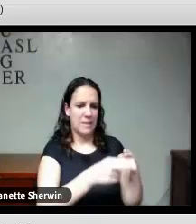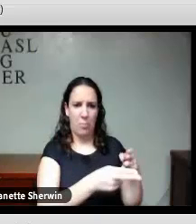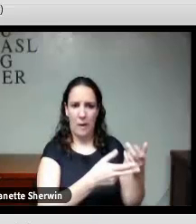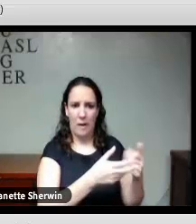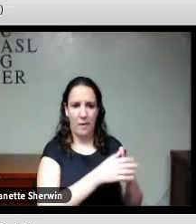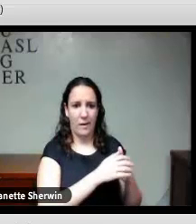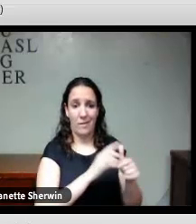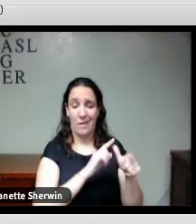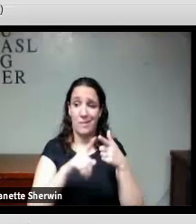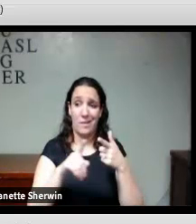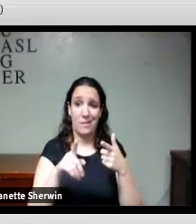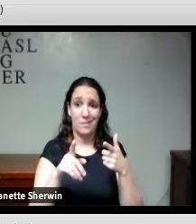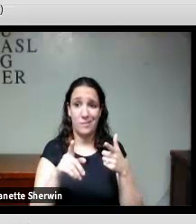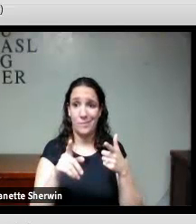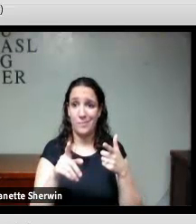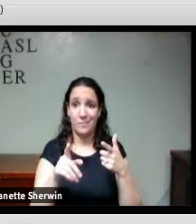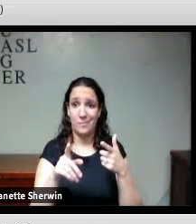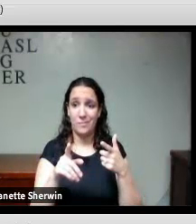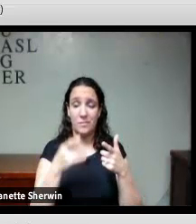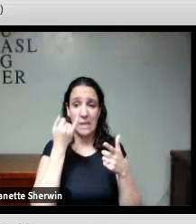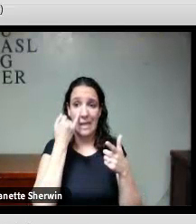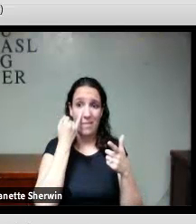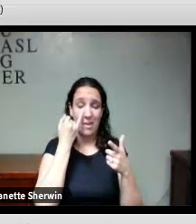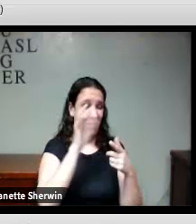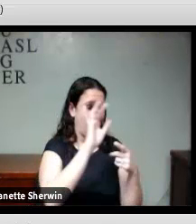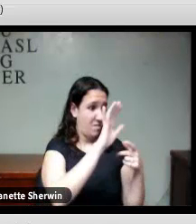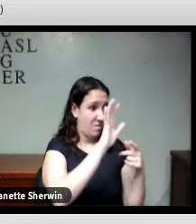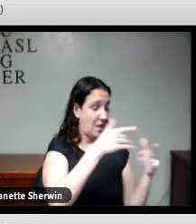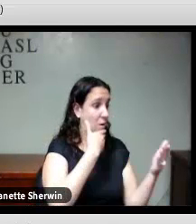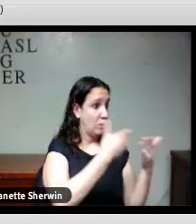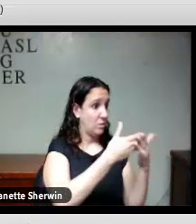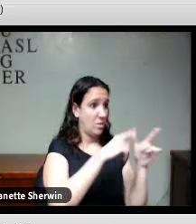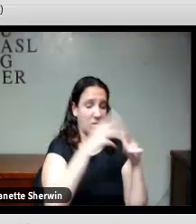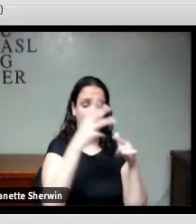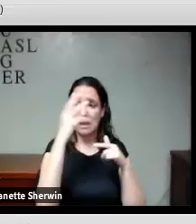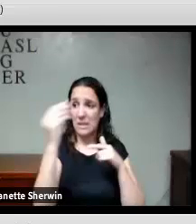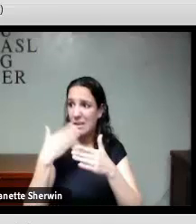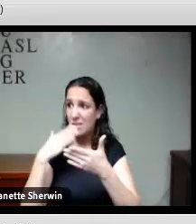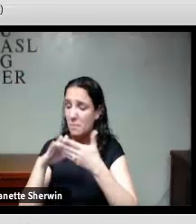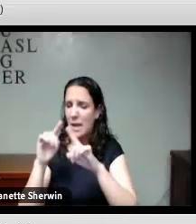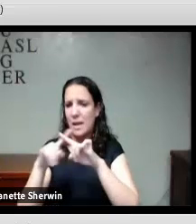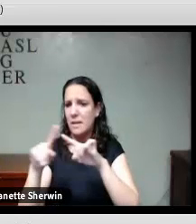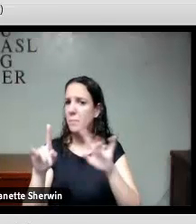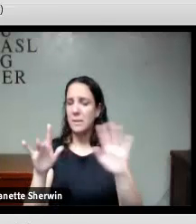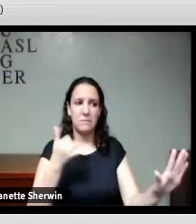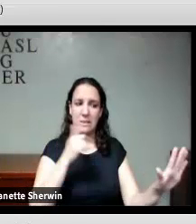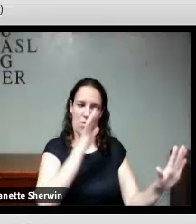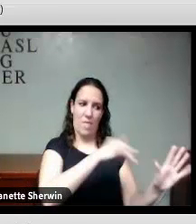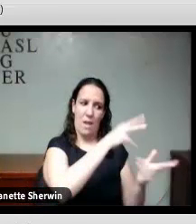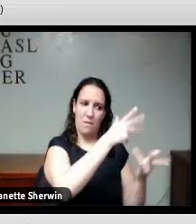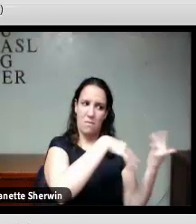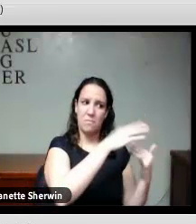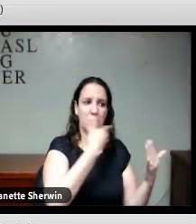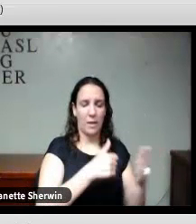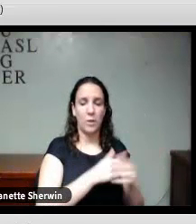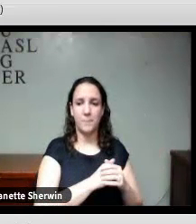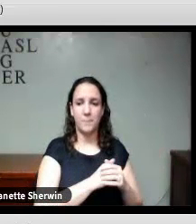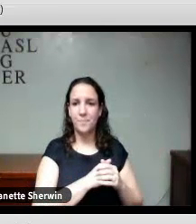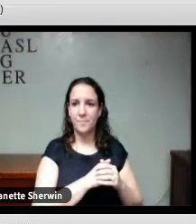disrespected there, at least they felt better after their interaction with you. And I don't know about you, but the longer